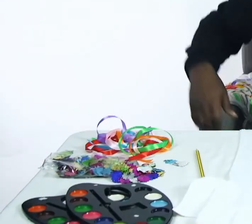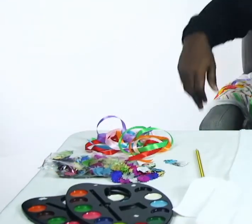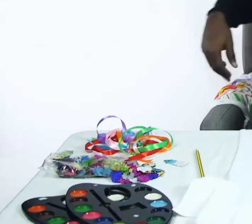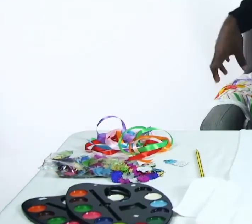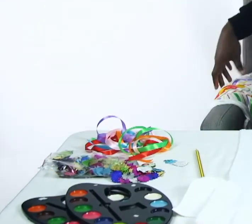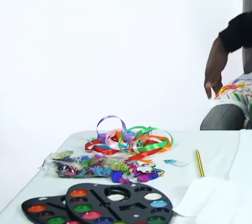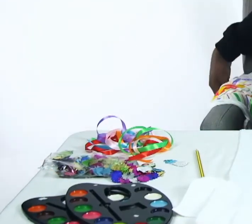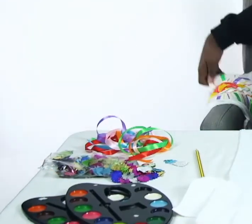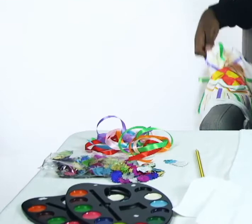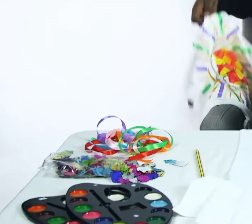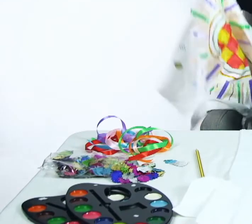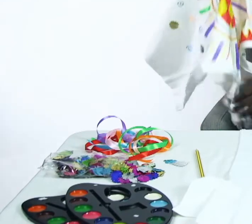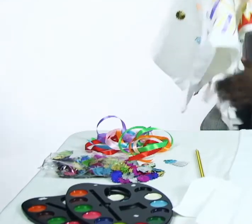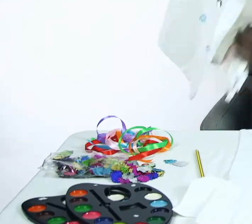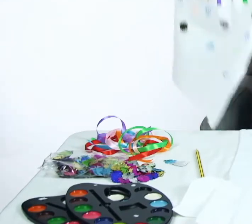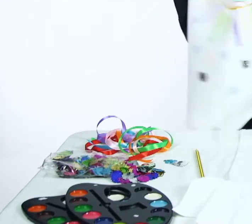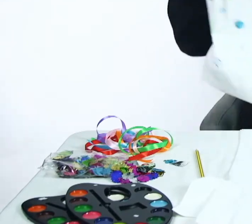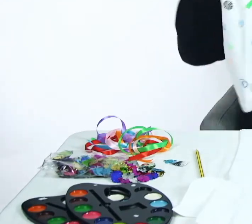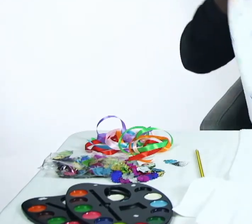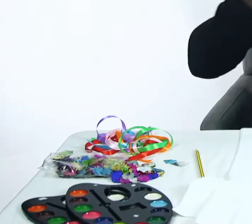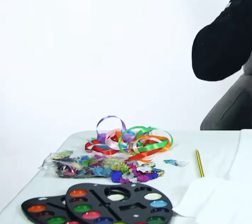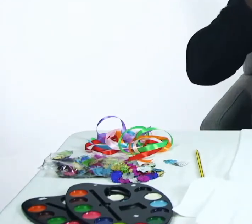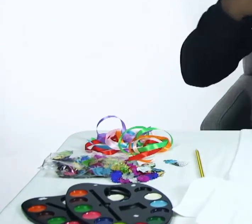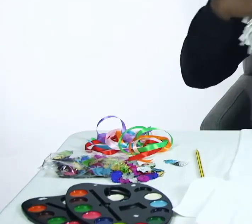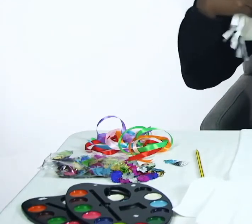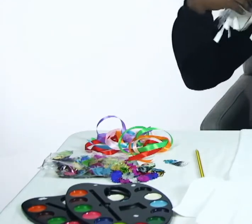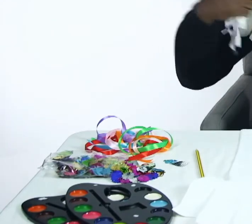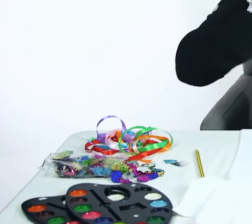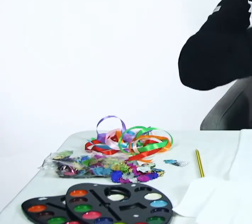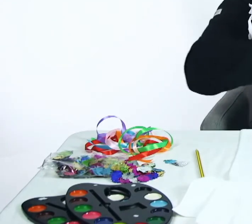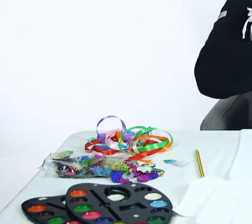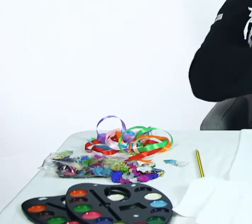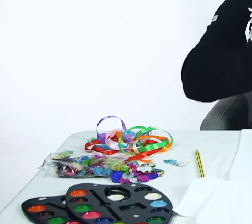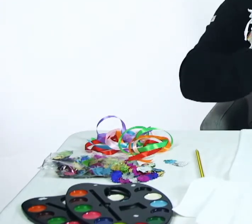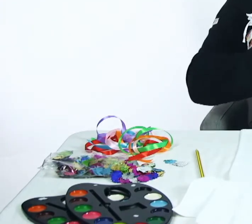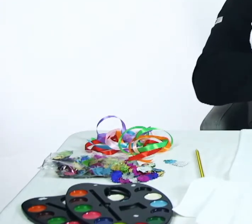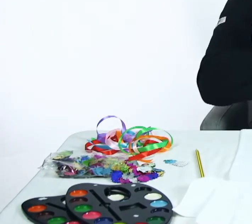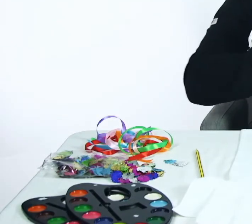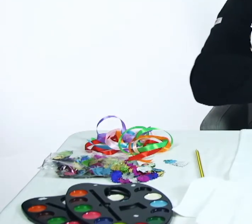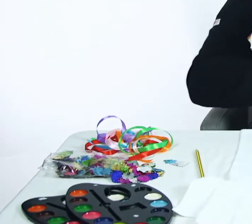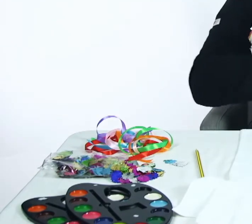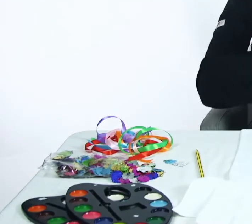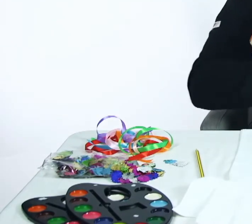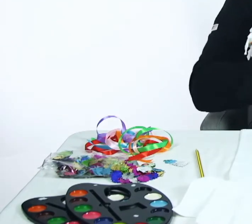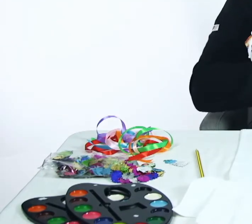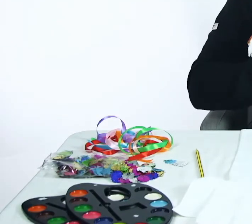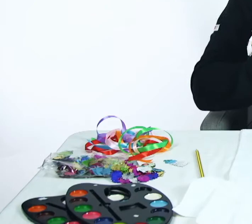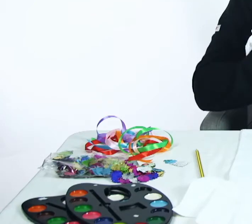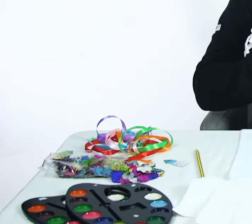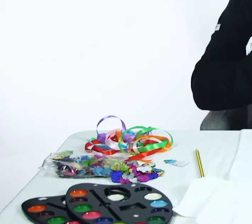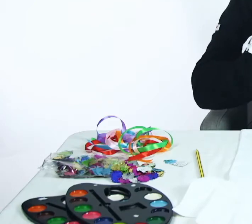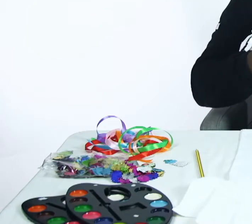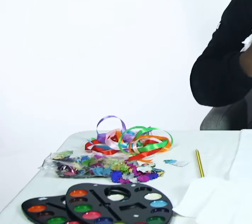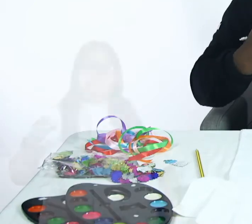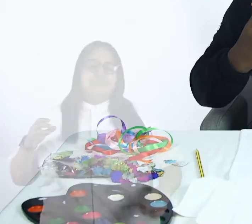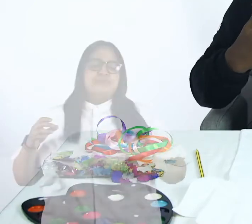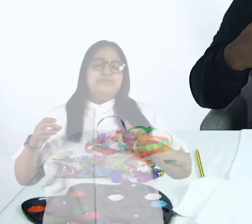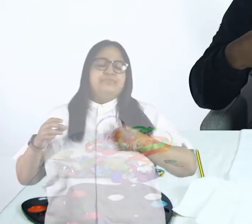that. In my original one, I done like a checkered kind of ball inside of